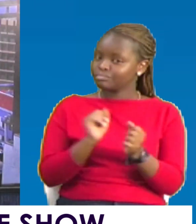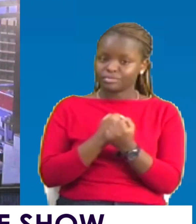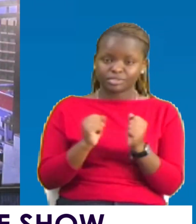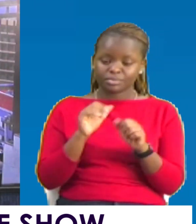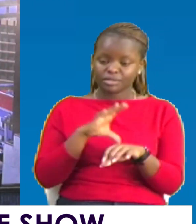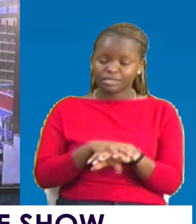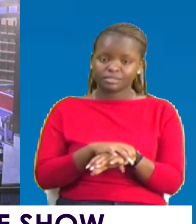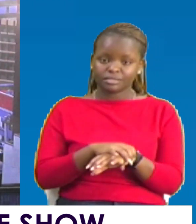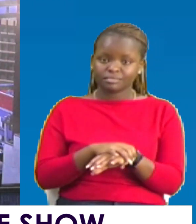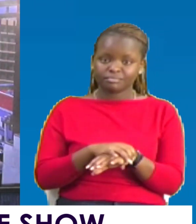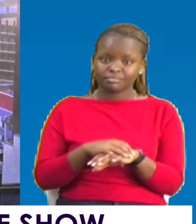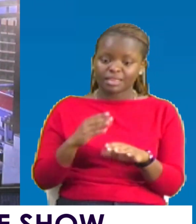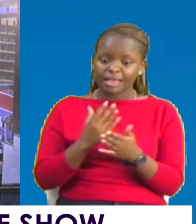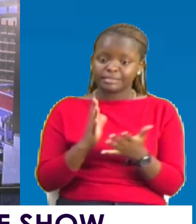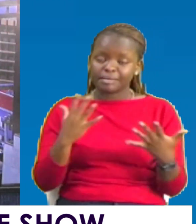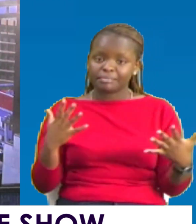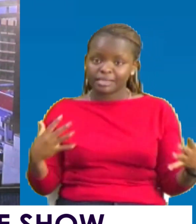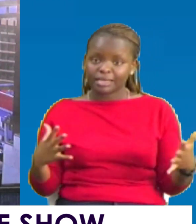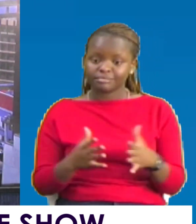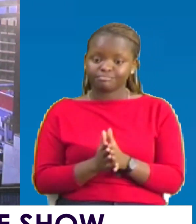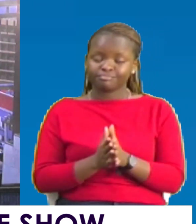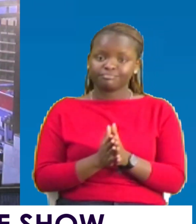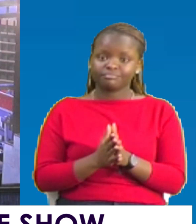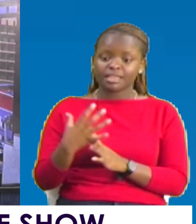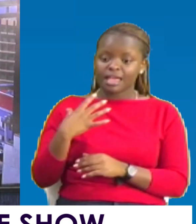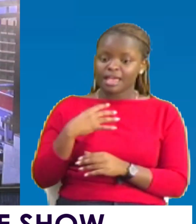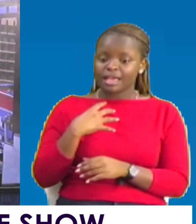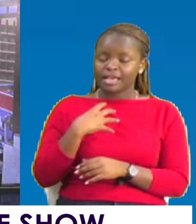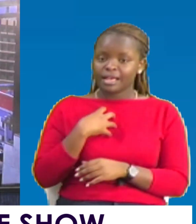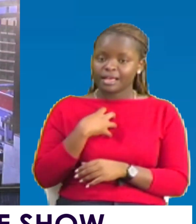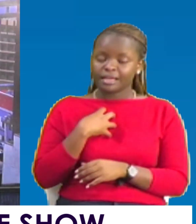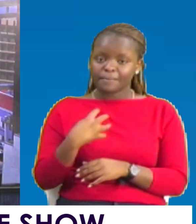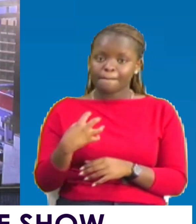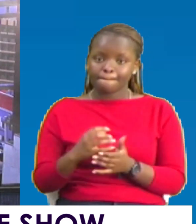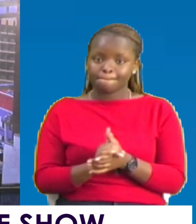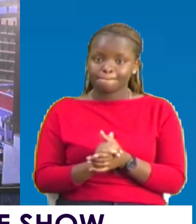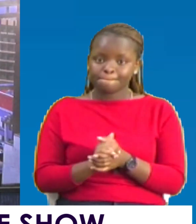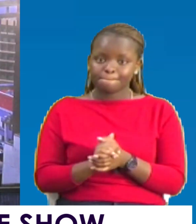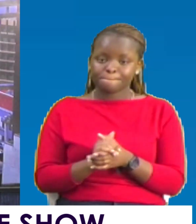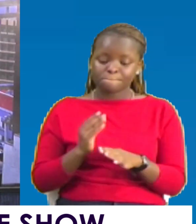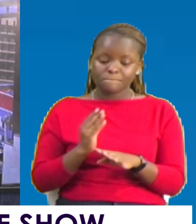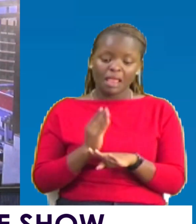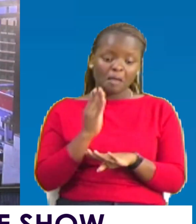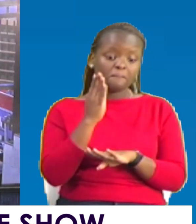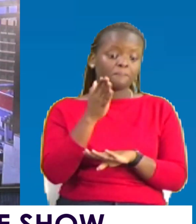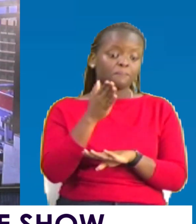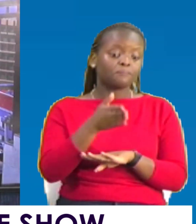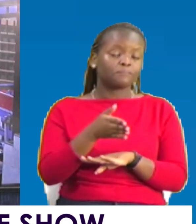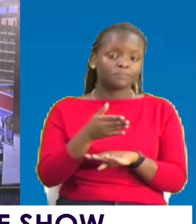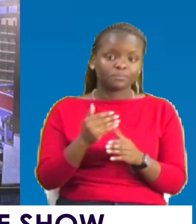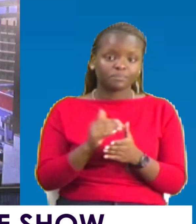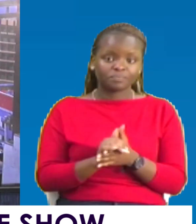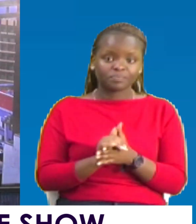something that will cut deeper than just material wealth. You need to go beyond materialism. Go beyond